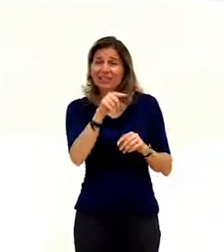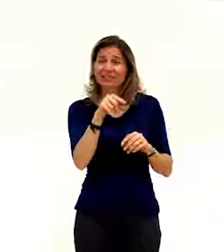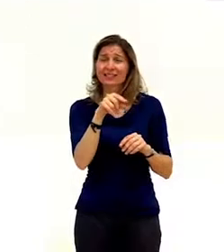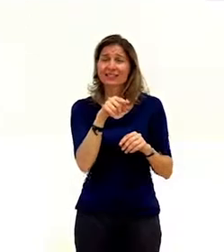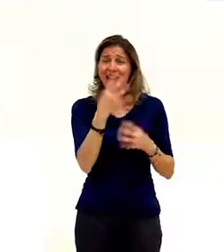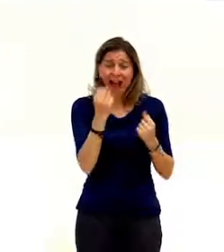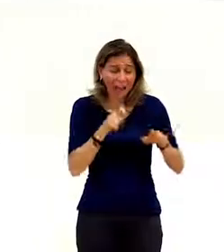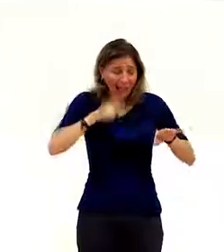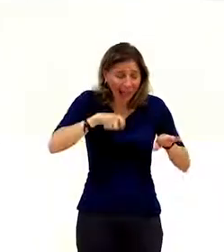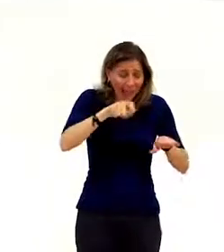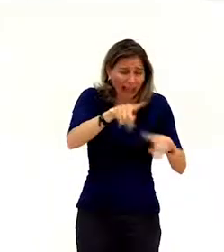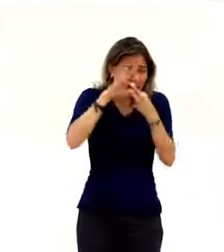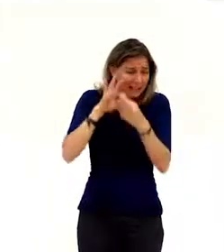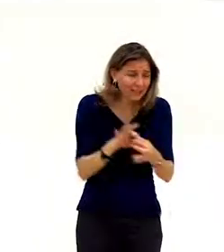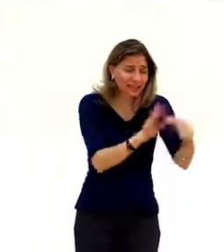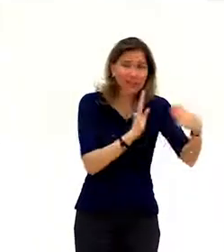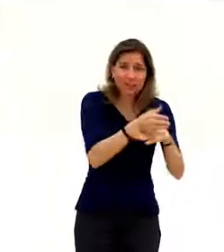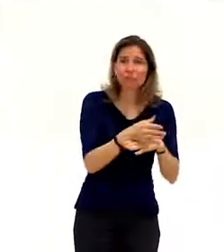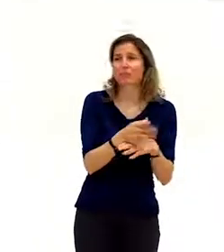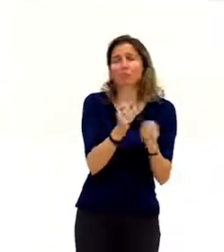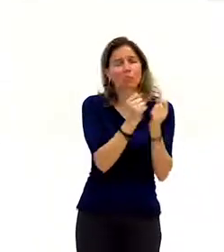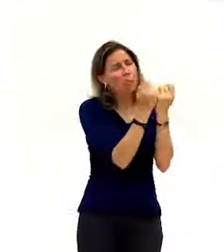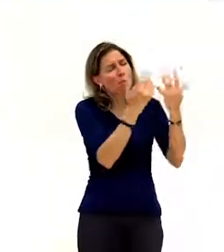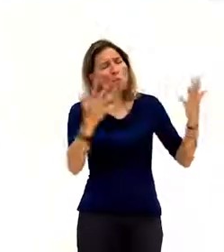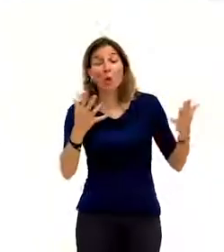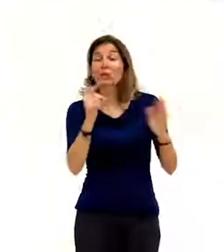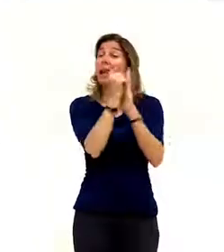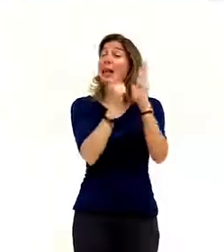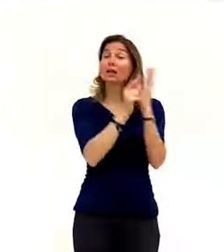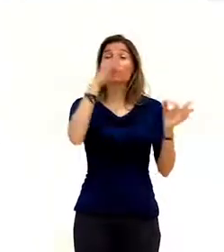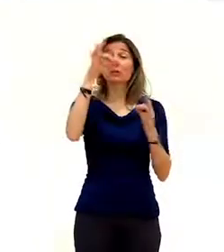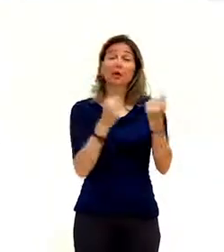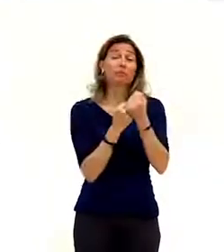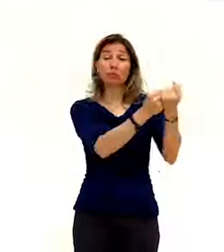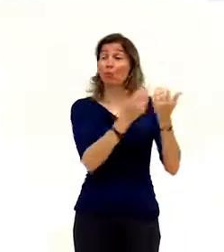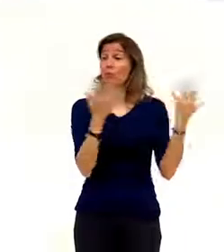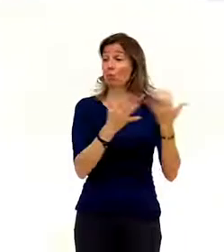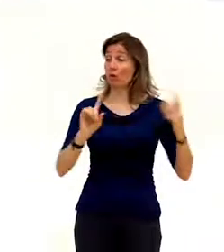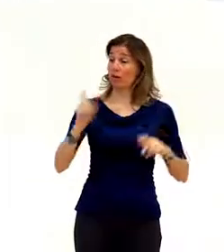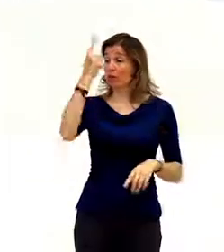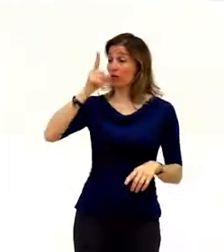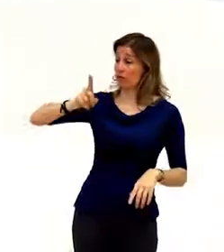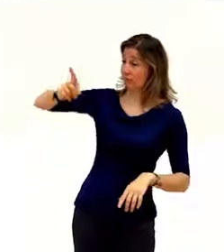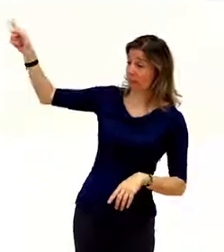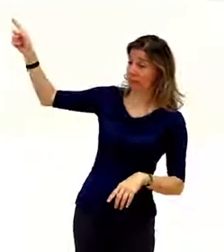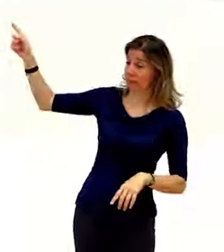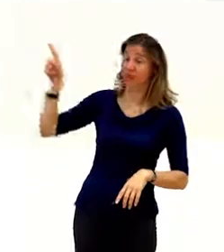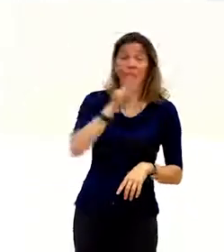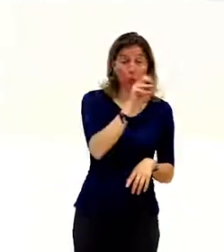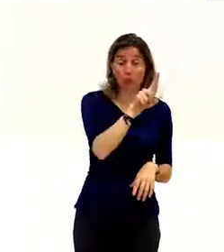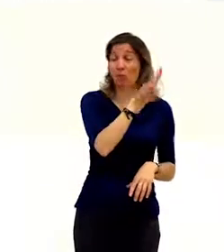on the convention and also some other policy developments, will go through that directive.